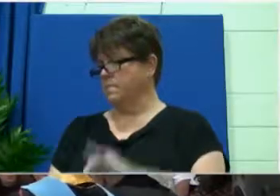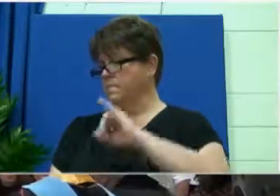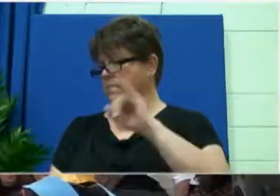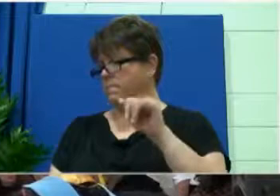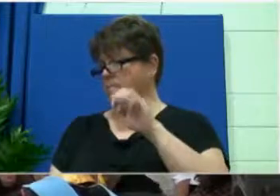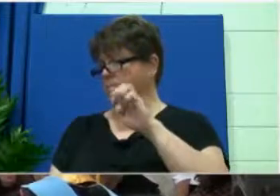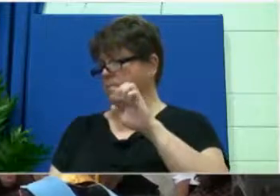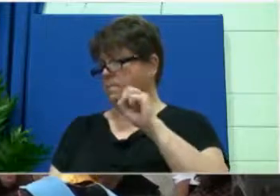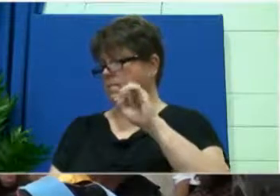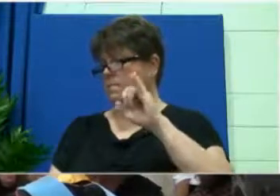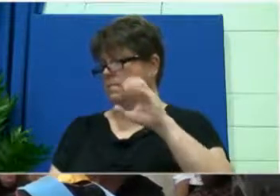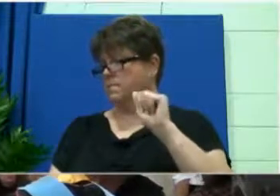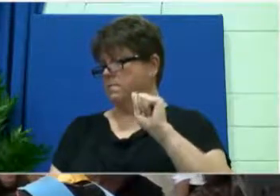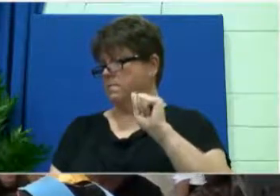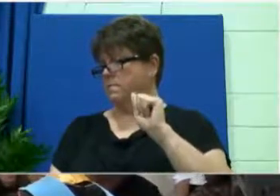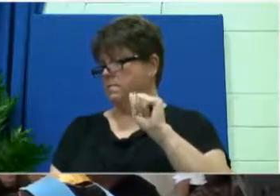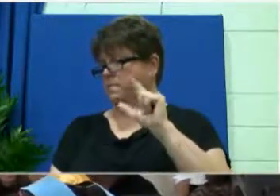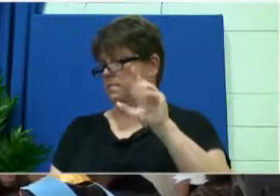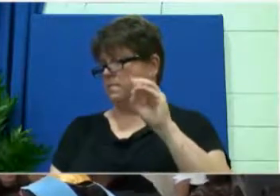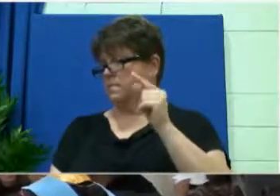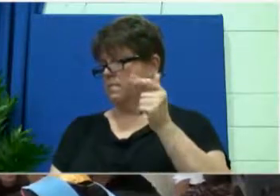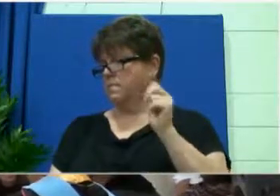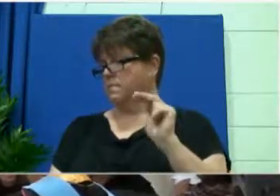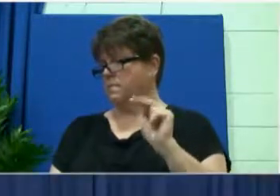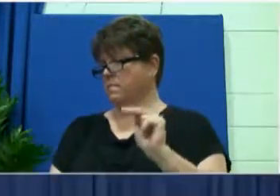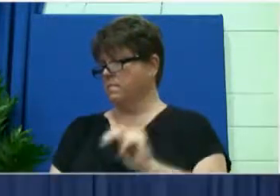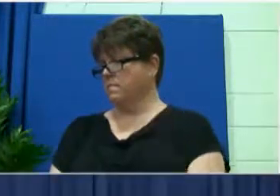Jessica Brianna Logan, Associate in Arts.